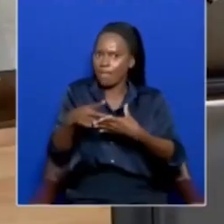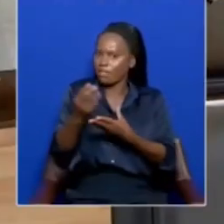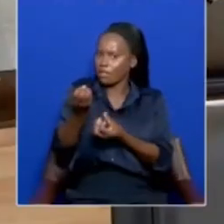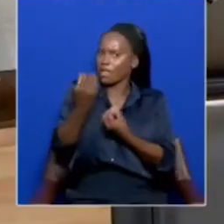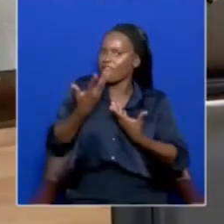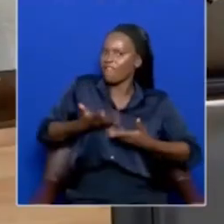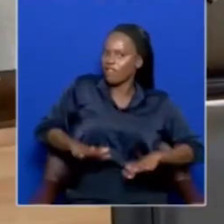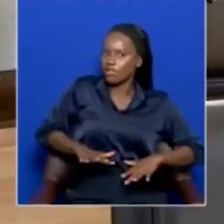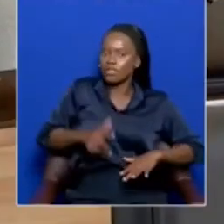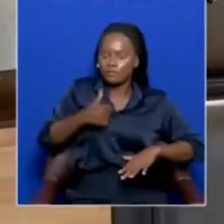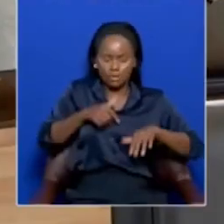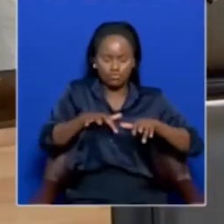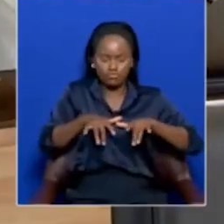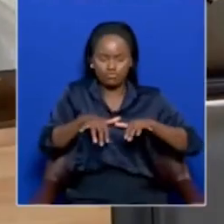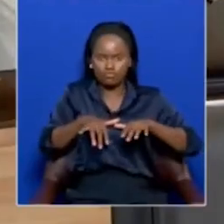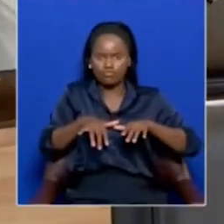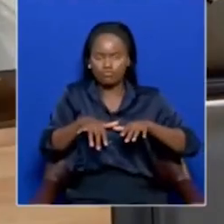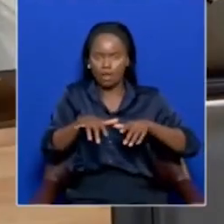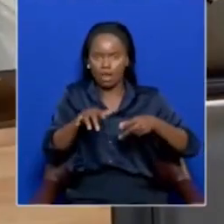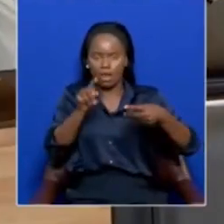4.